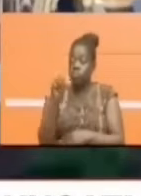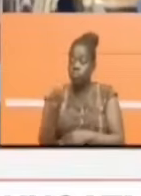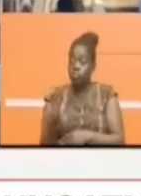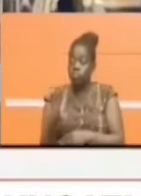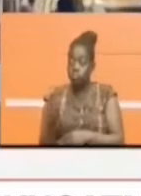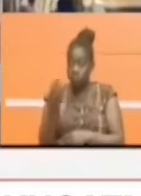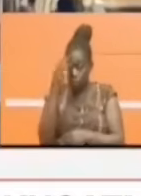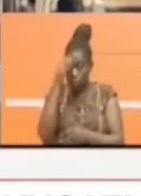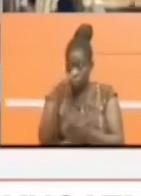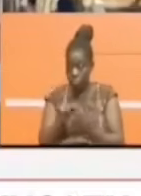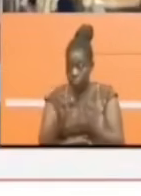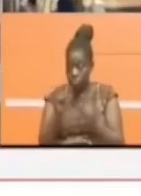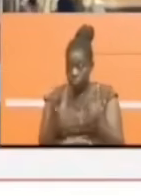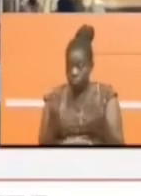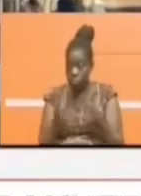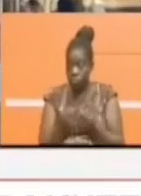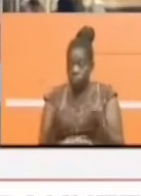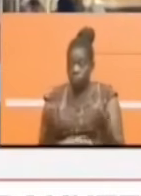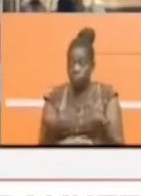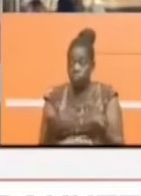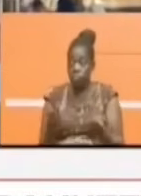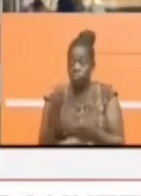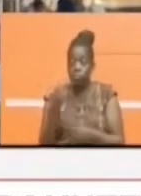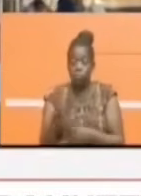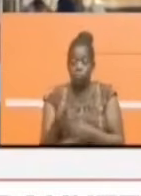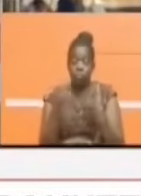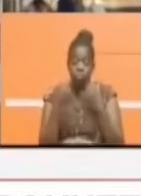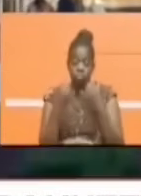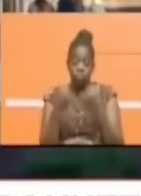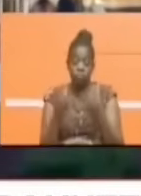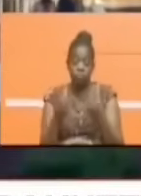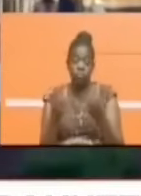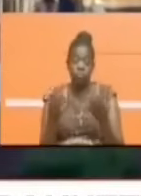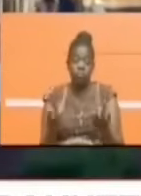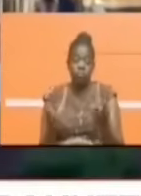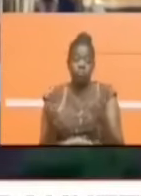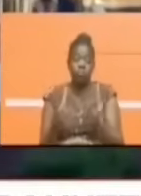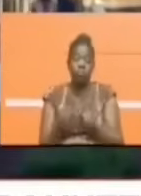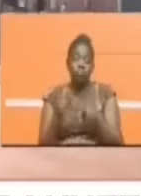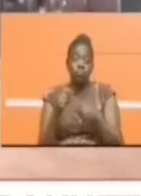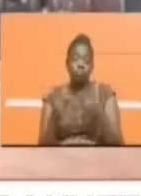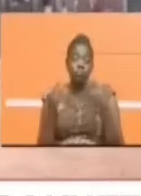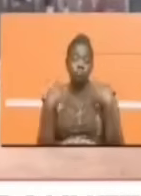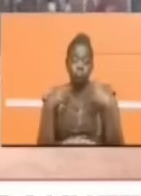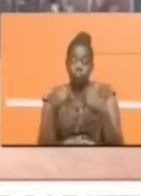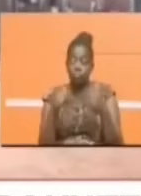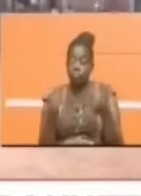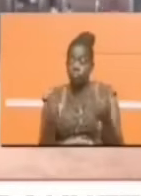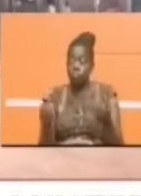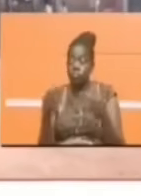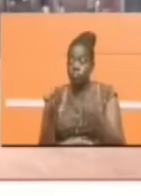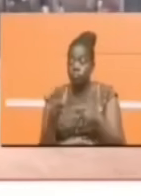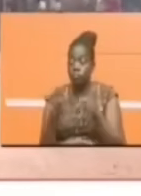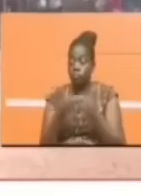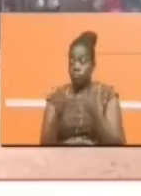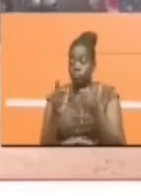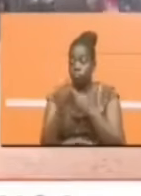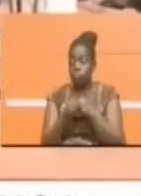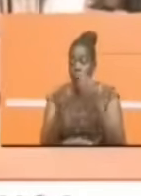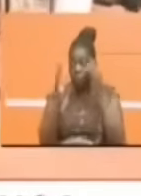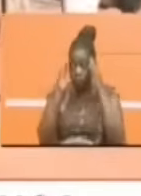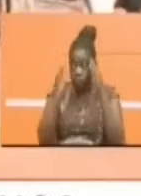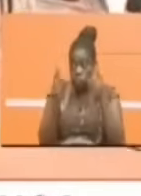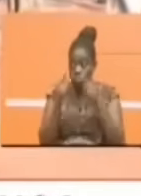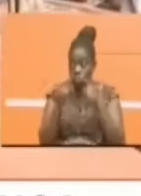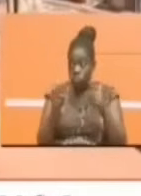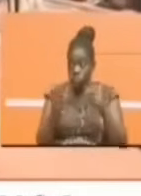we believe the team is equipped with the right information and are going to carry out the exercise so well. If you are reading about the DCMT and the Batongo Zibiki,